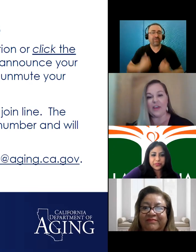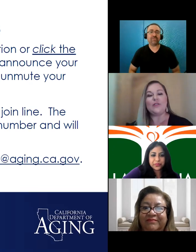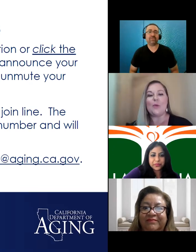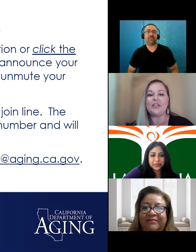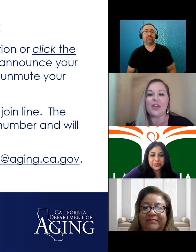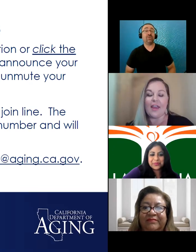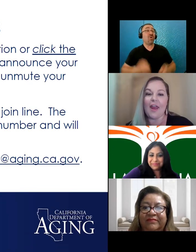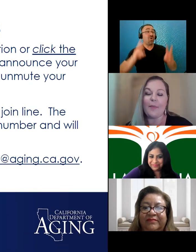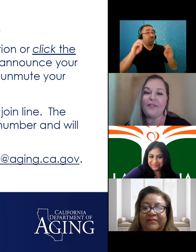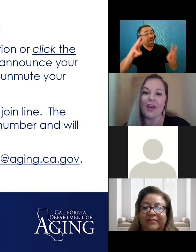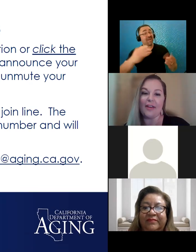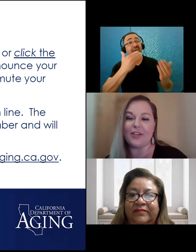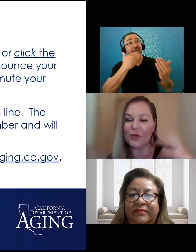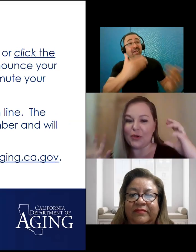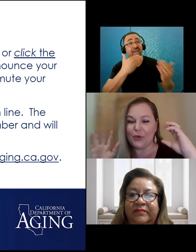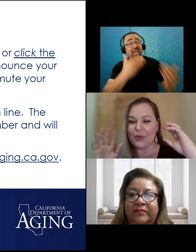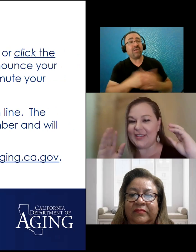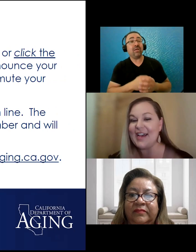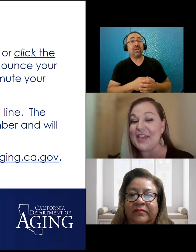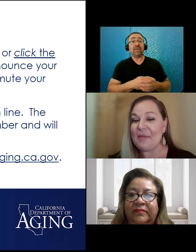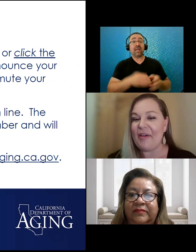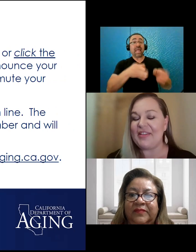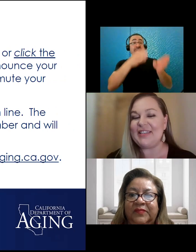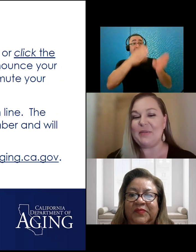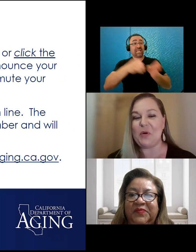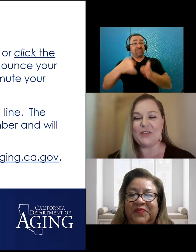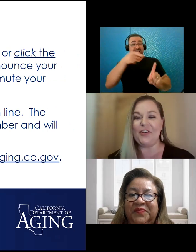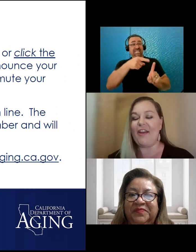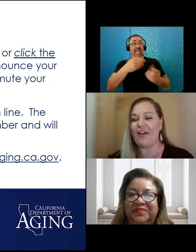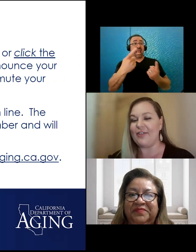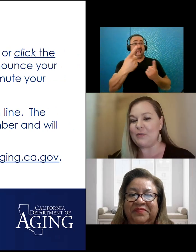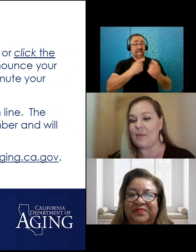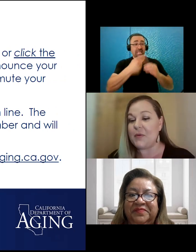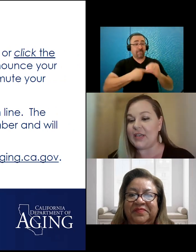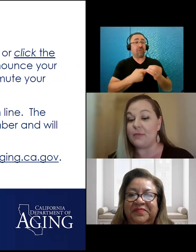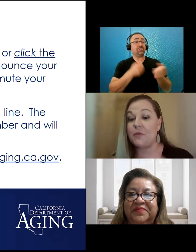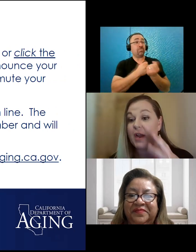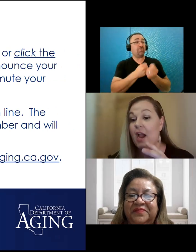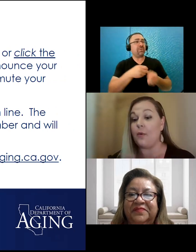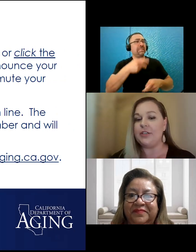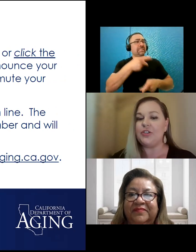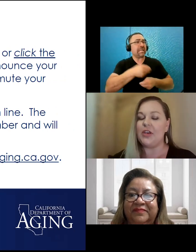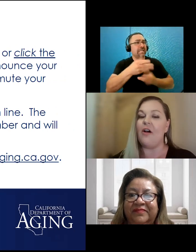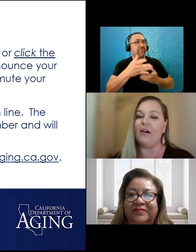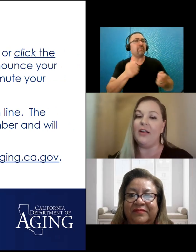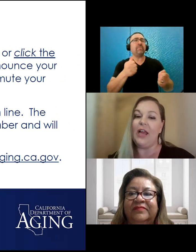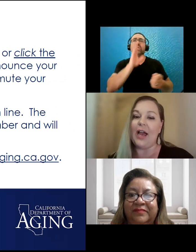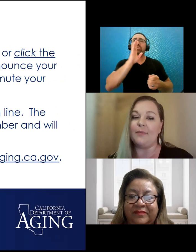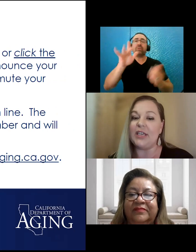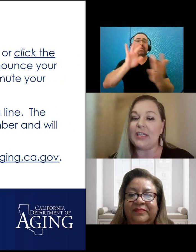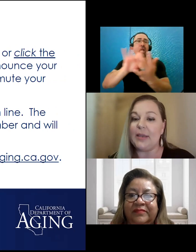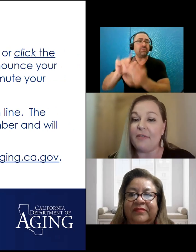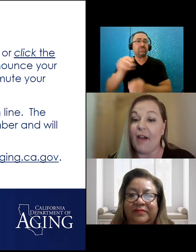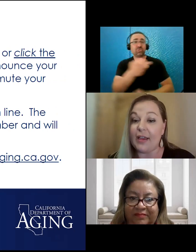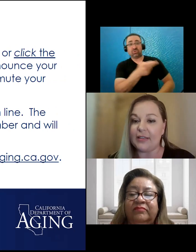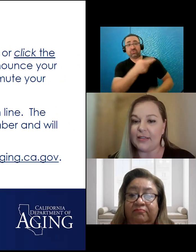Well, thank you so much. And I believe that individual who is asking about these supports for caregivers may be doing some direct outreach to you all